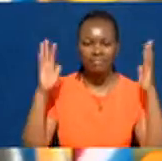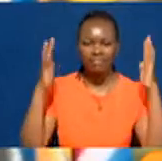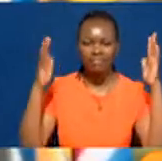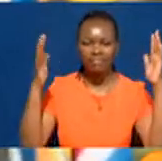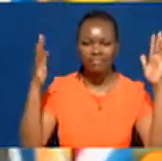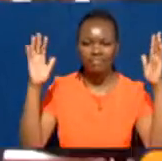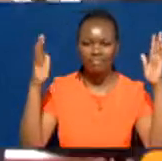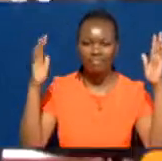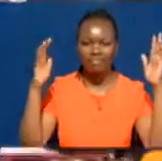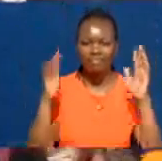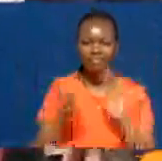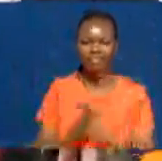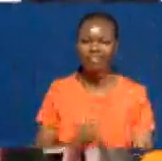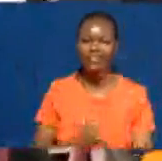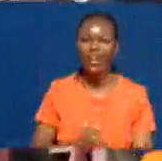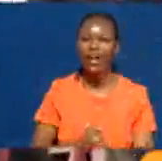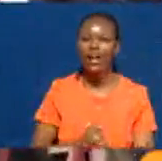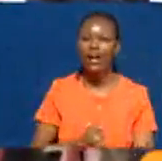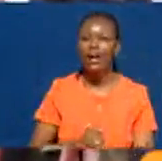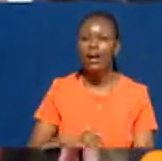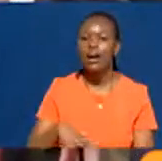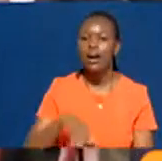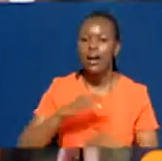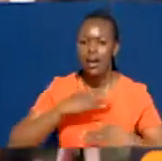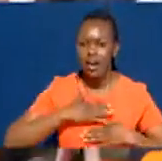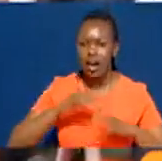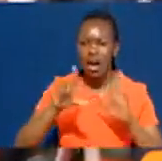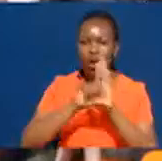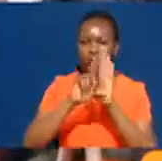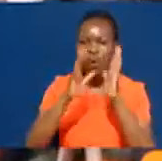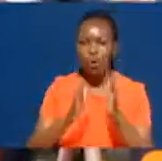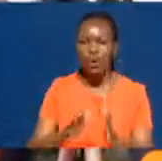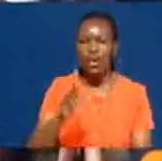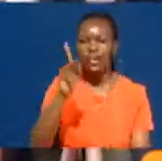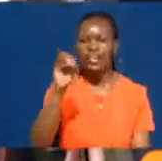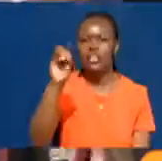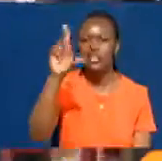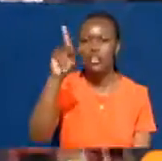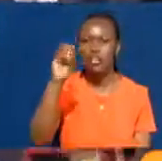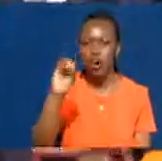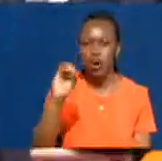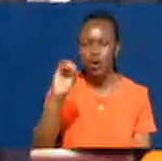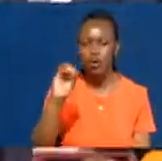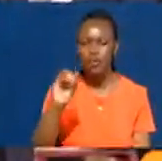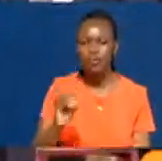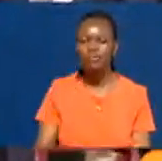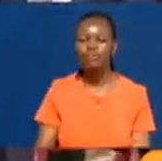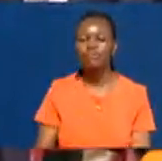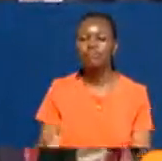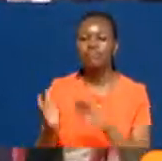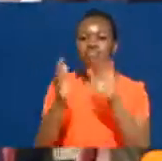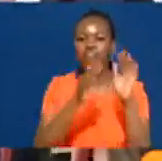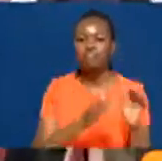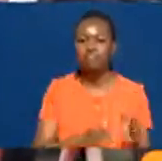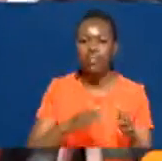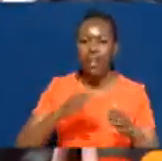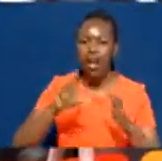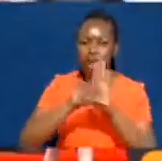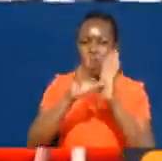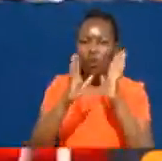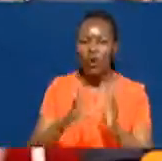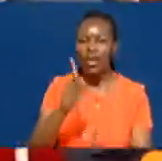and senior counsel Kioko Kilukumi and senior counsel